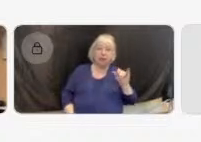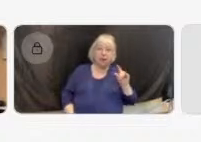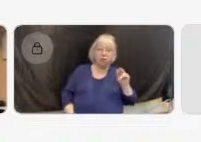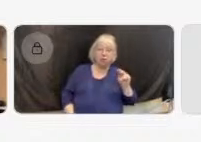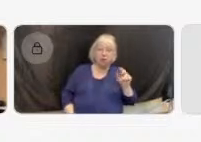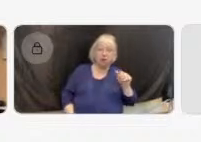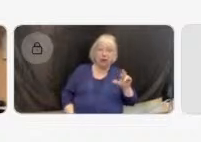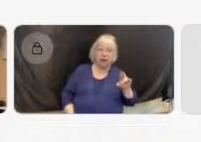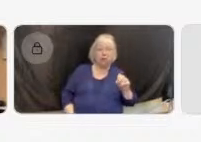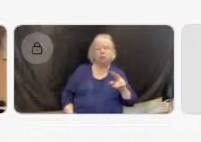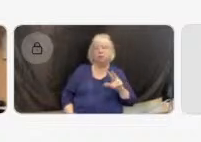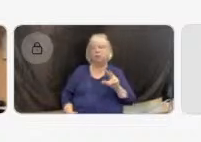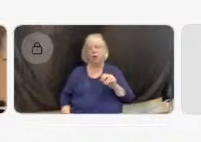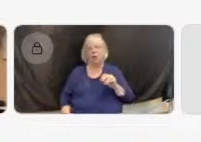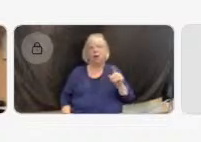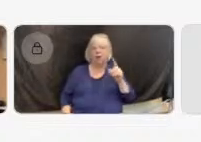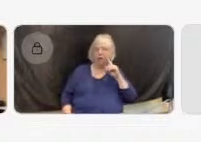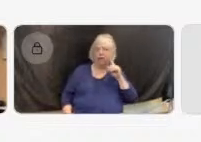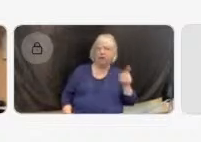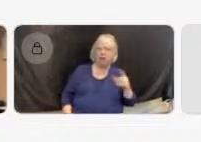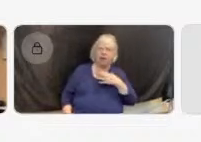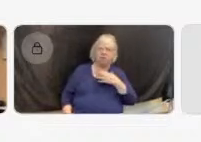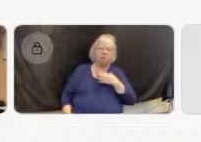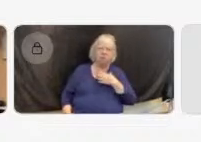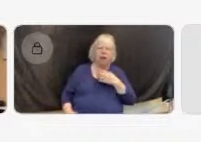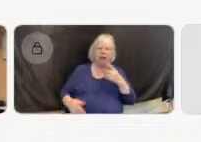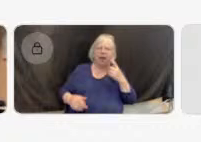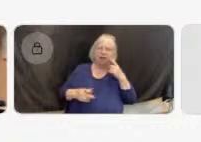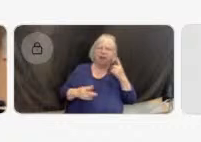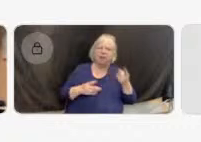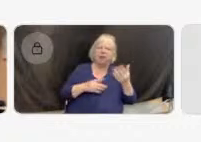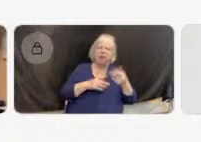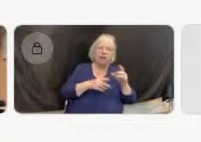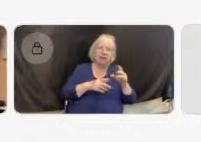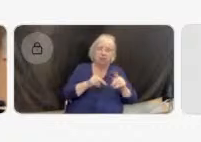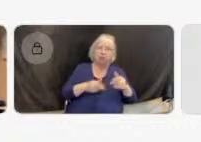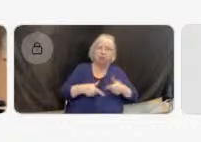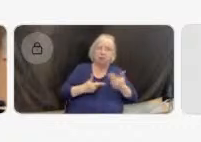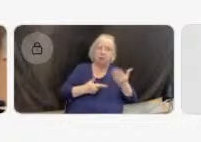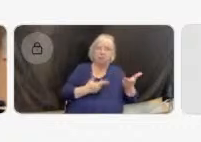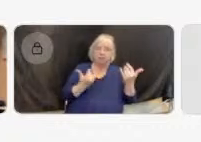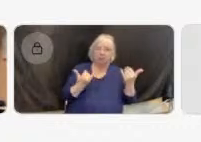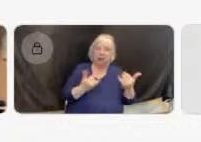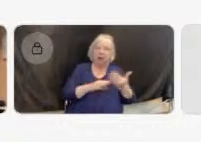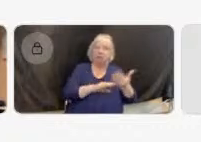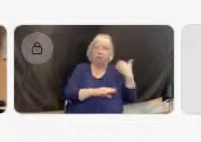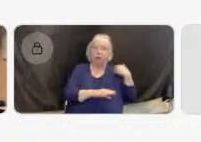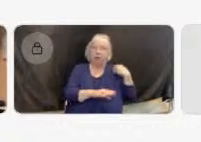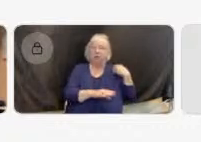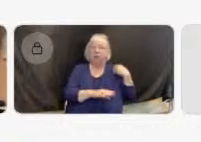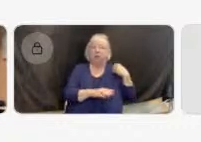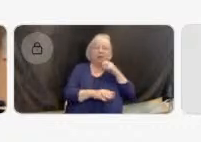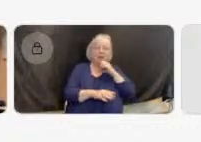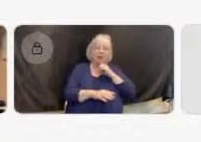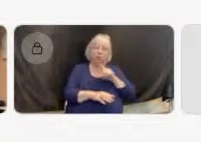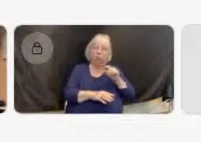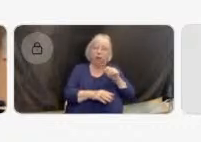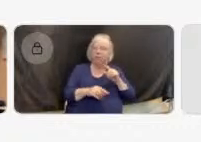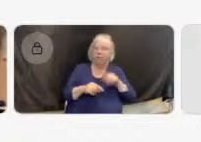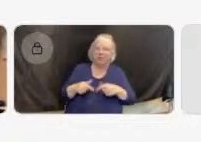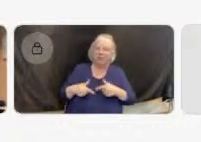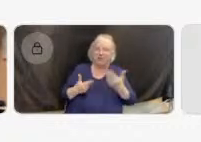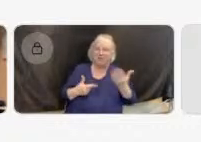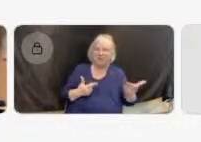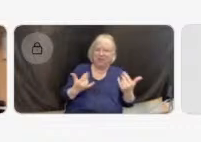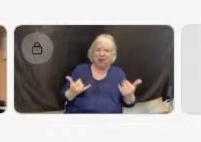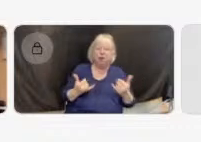that are against us today in their 20s couldn't have lived in Sienna Lakes or Plantation Acres either. I mean, it gives people a chance to